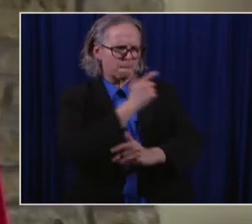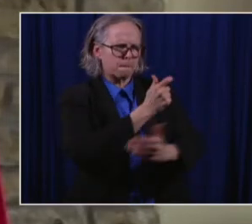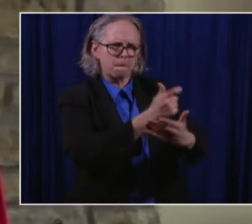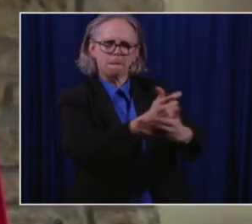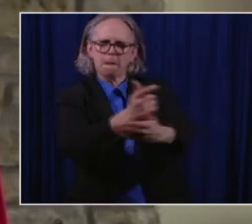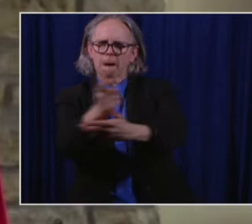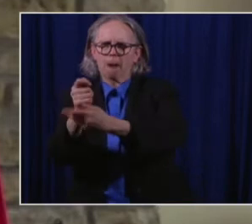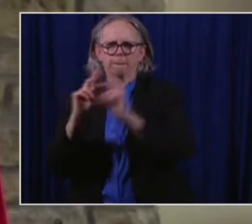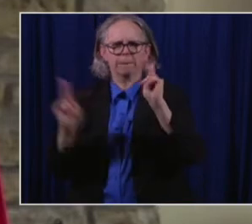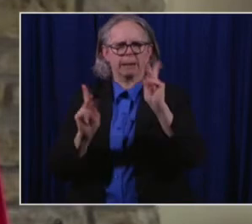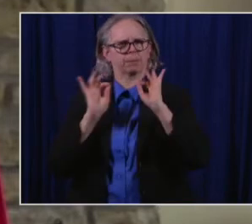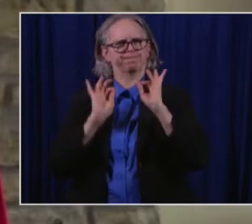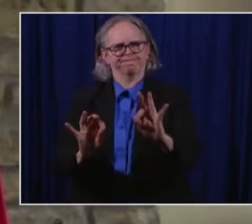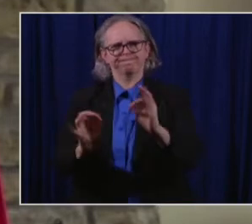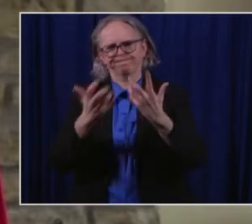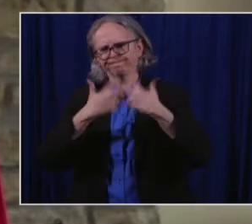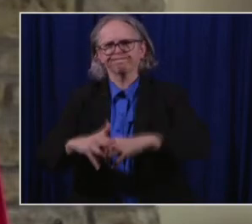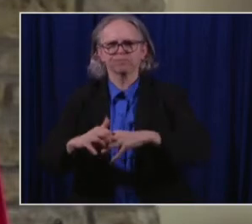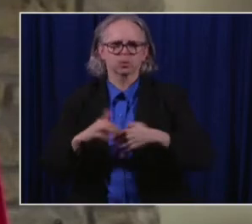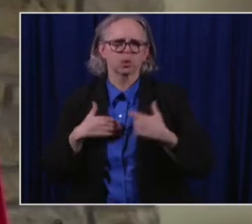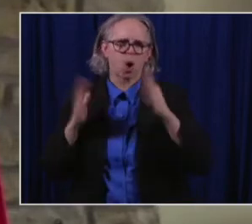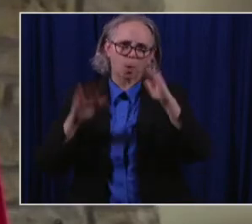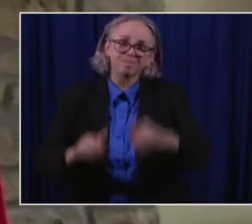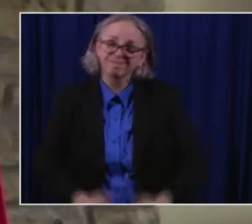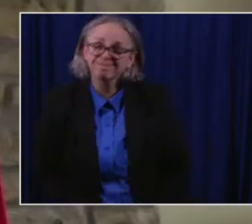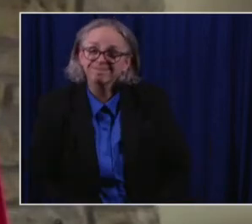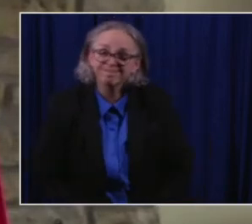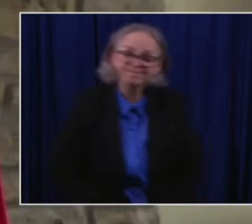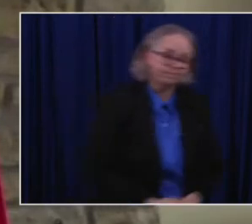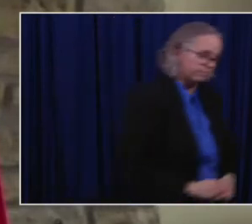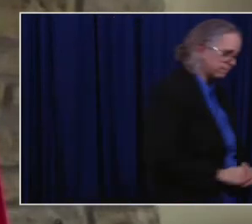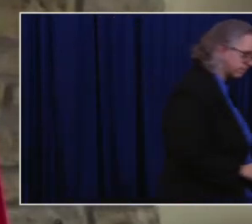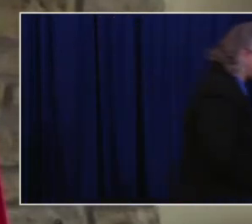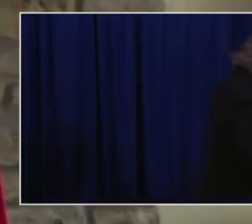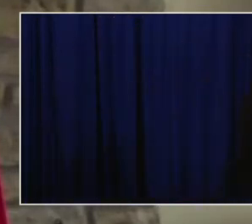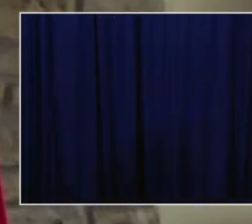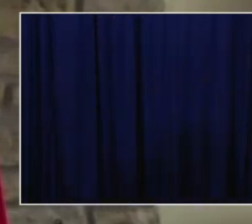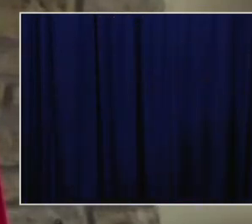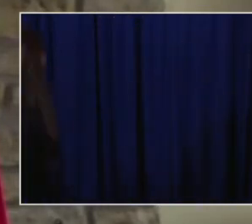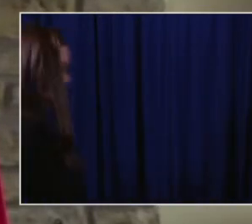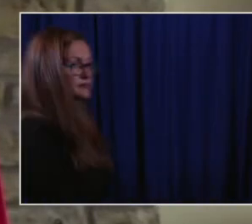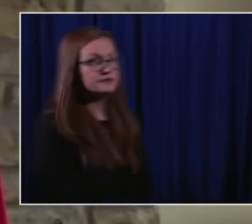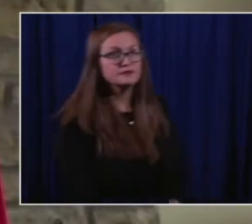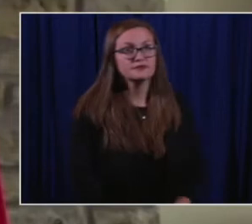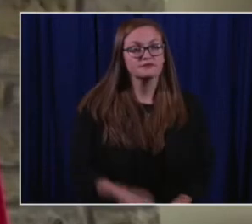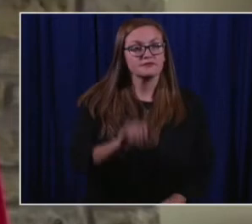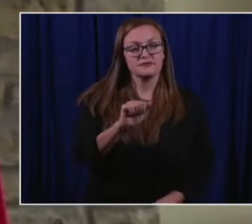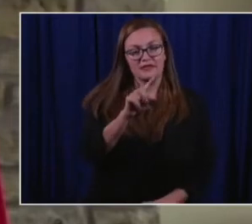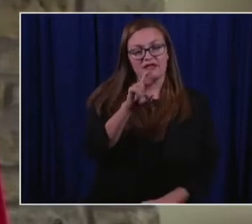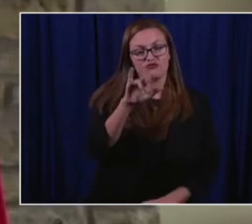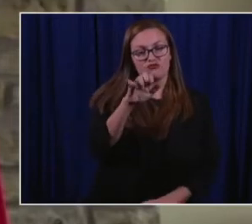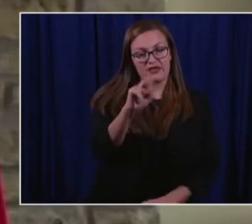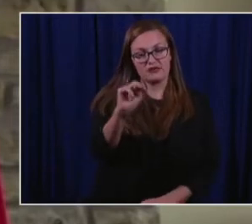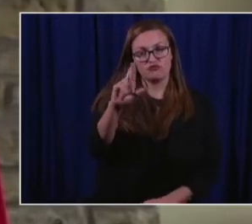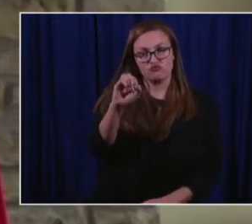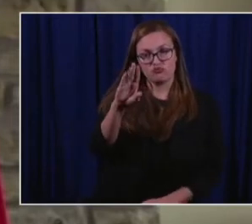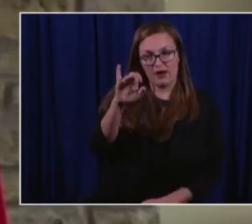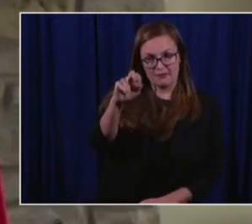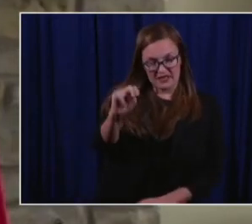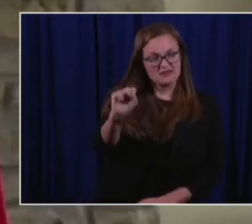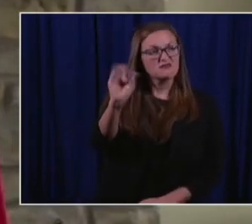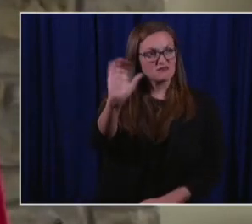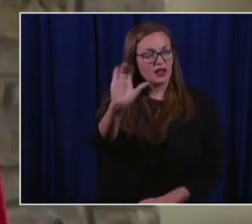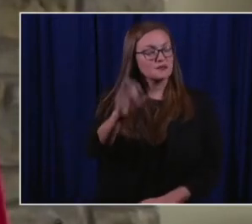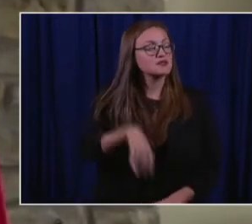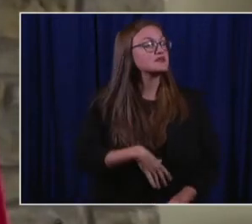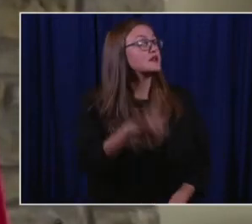can. Next question is from Adrienne Robbins at WCMH in Columbus. Hi, Governor.